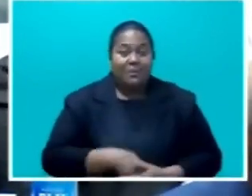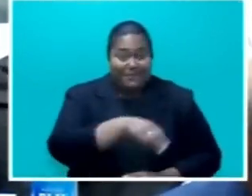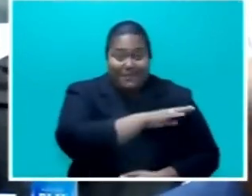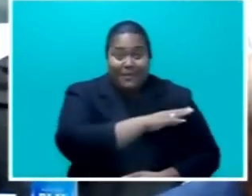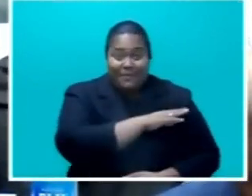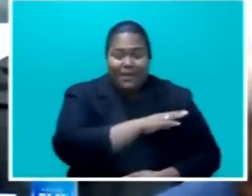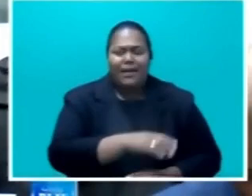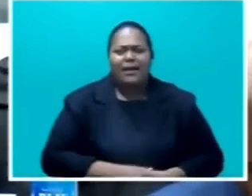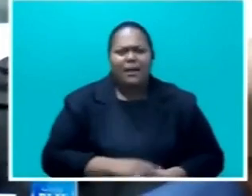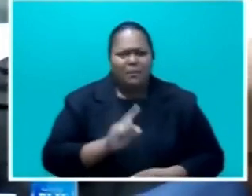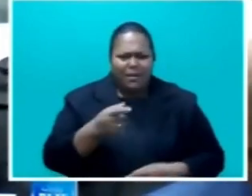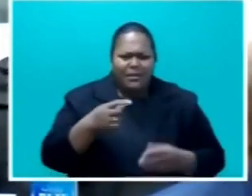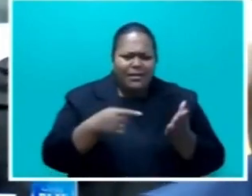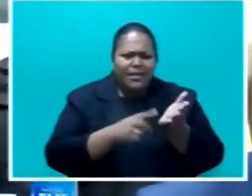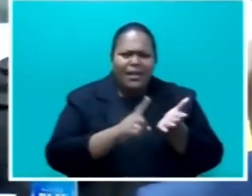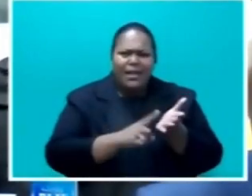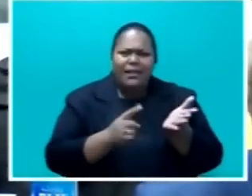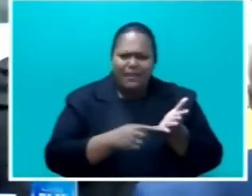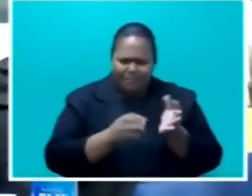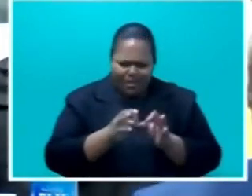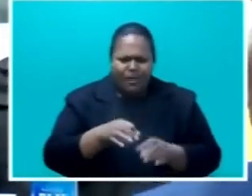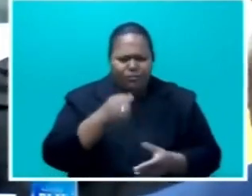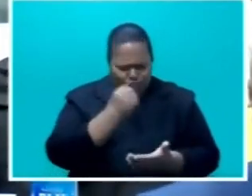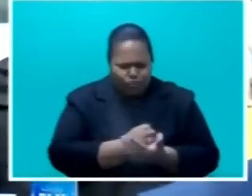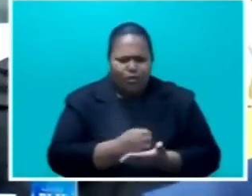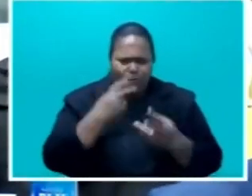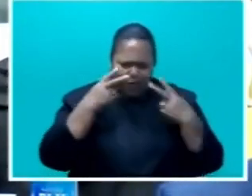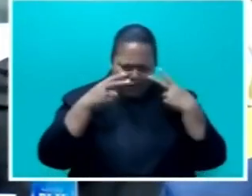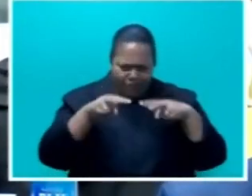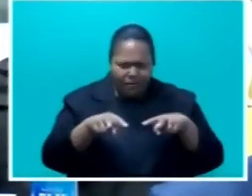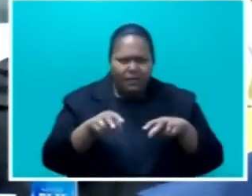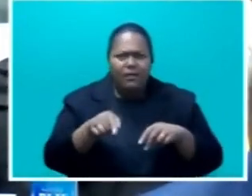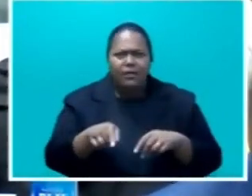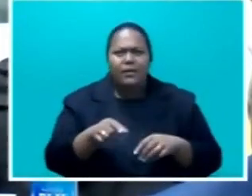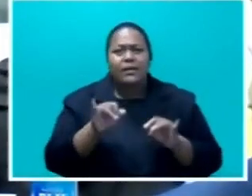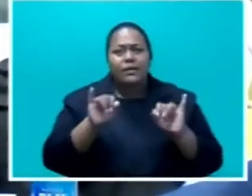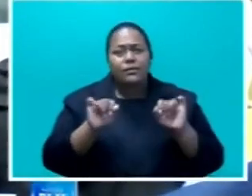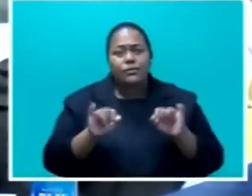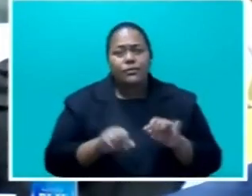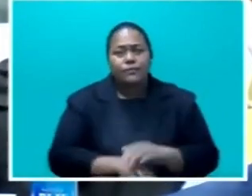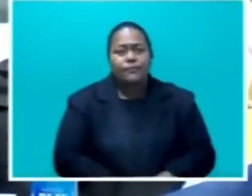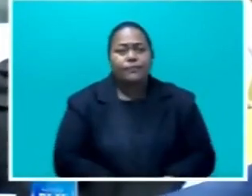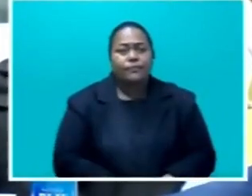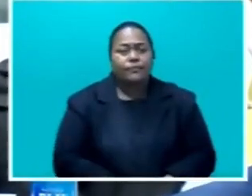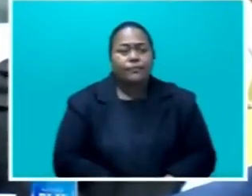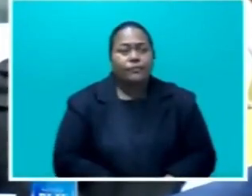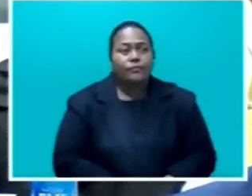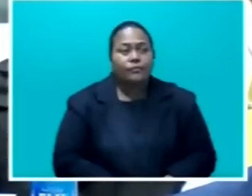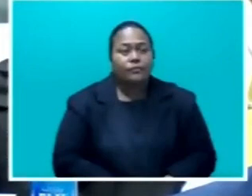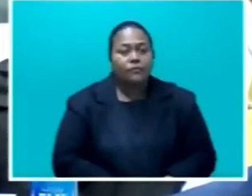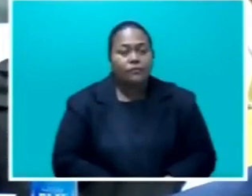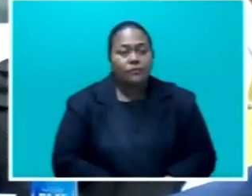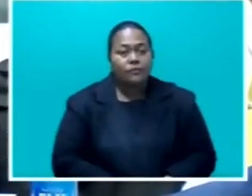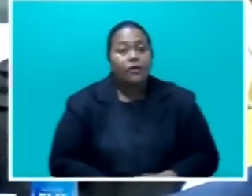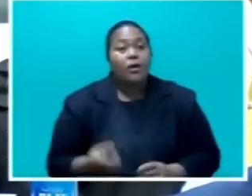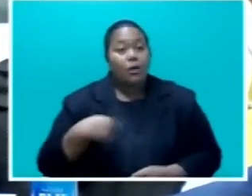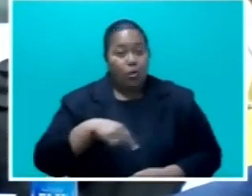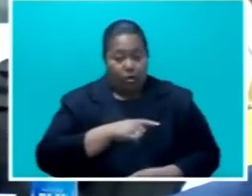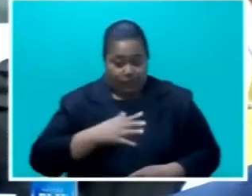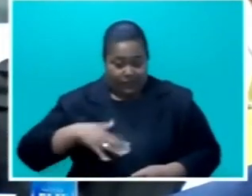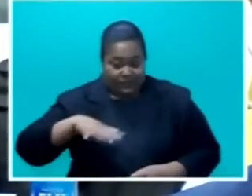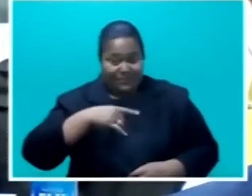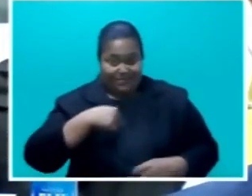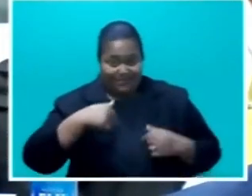to this particular issue. In our opposition to the amendment of all of us on this side who were there,